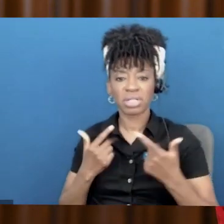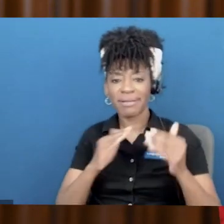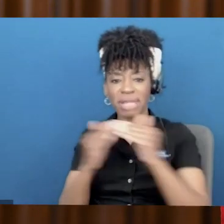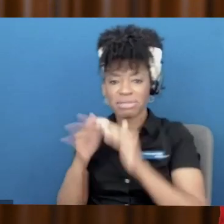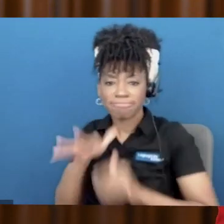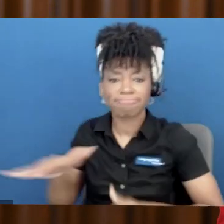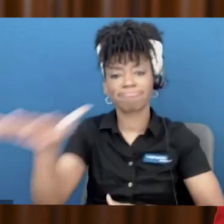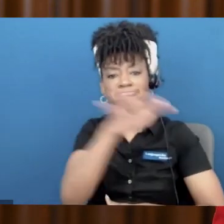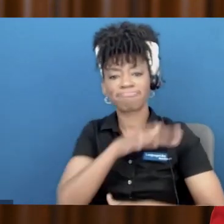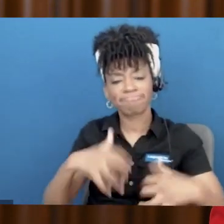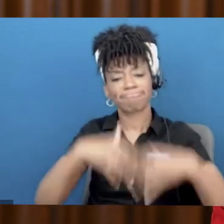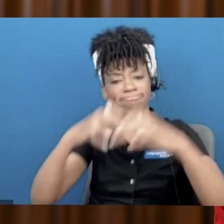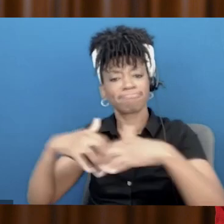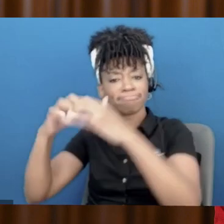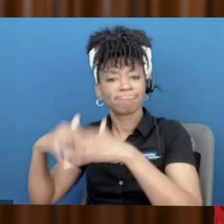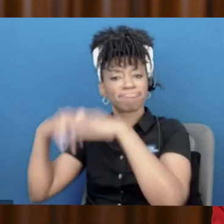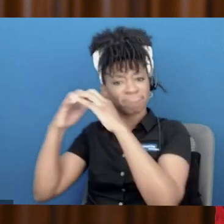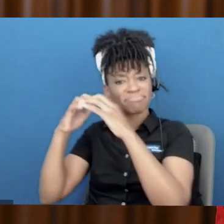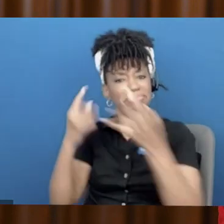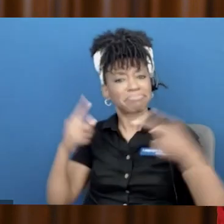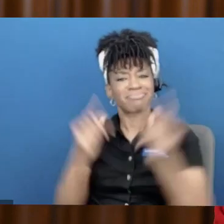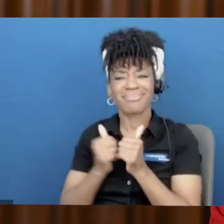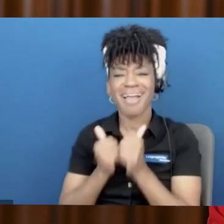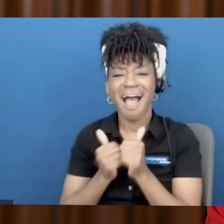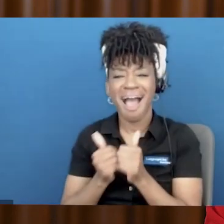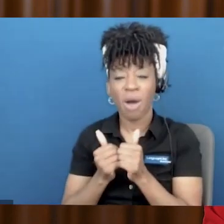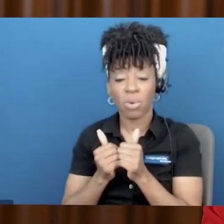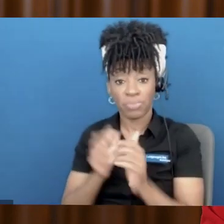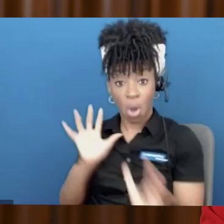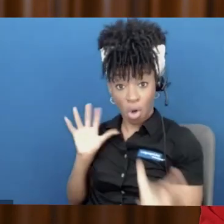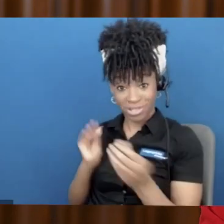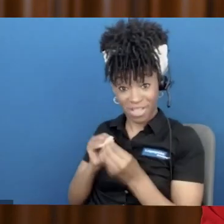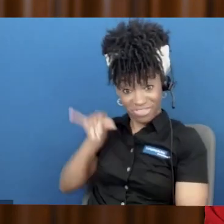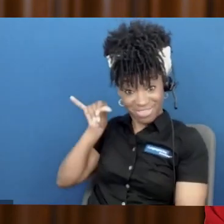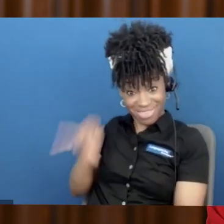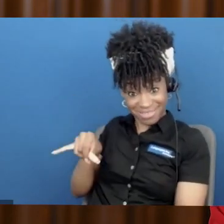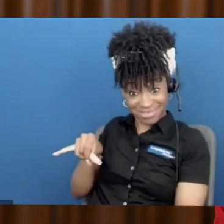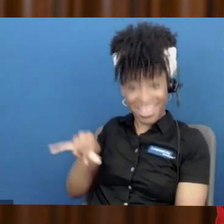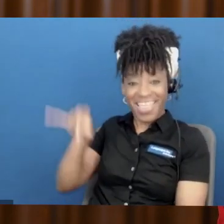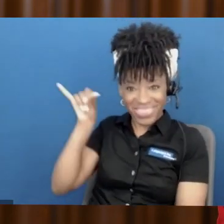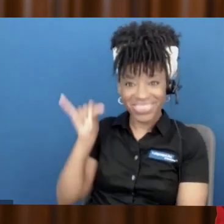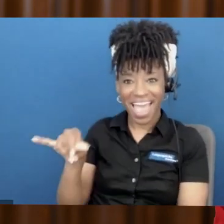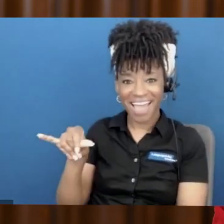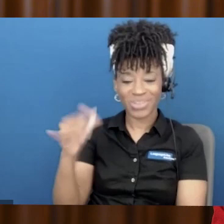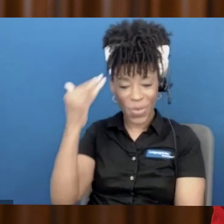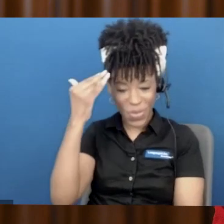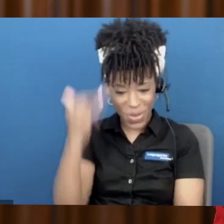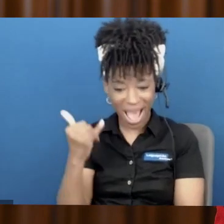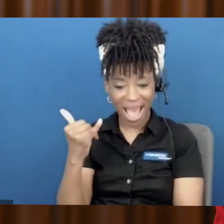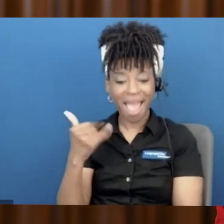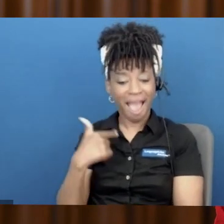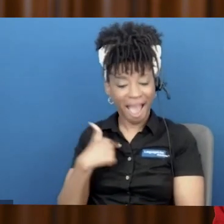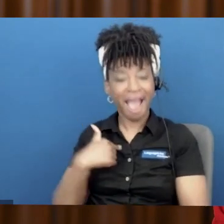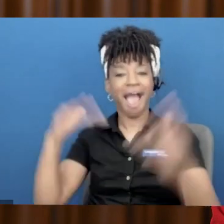past this. And that right there, that's why I have hope. I have